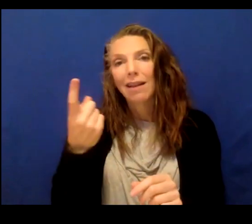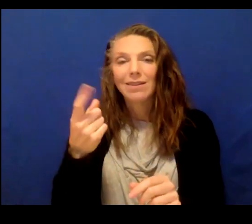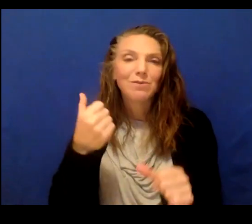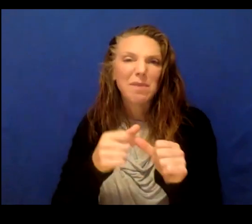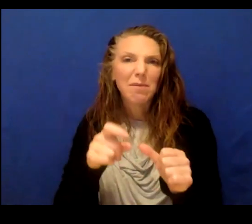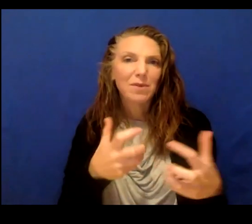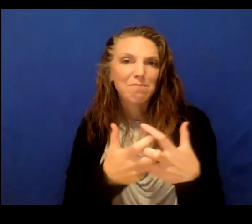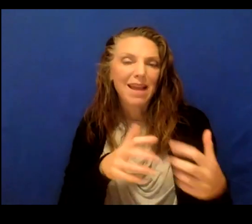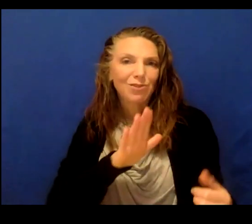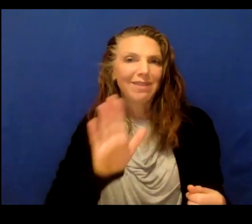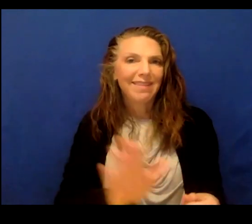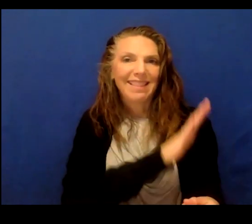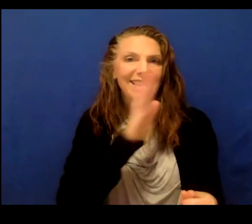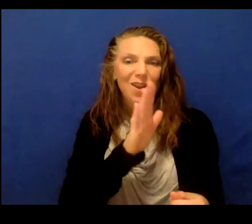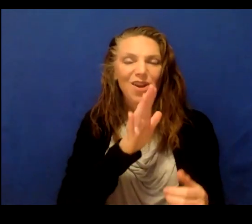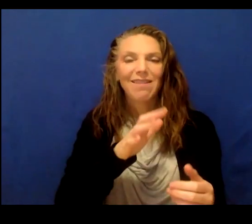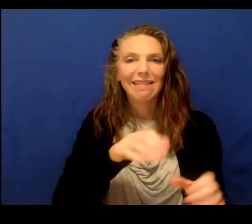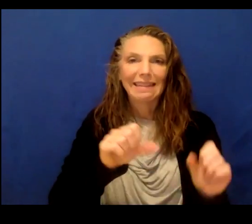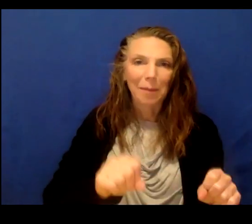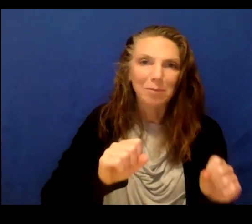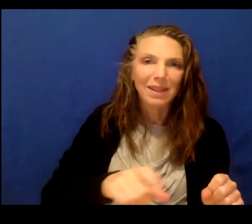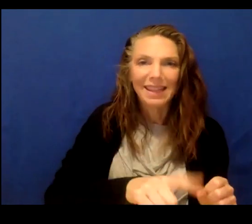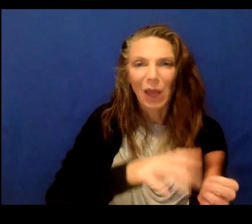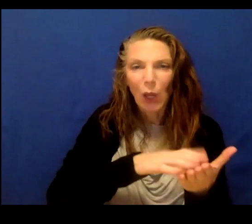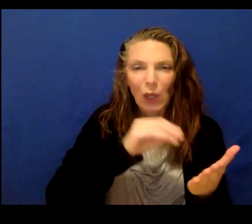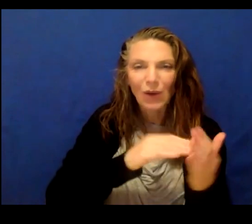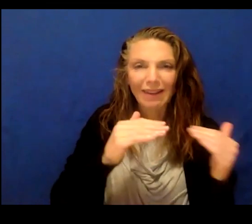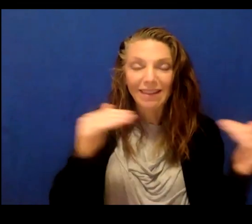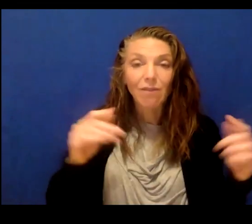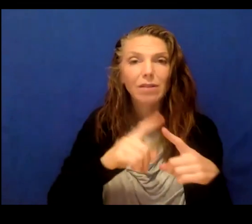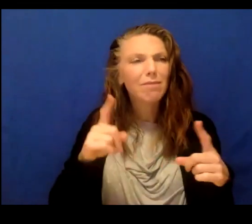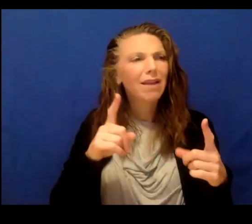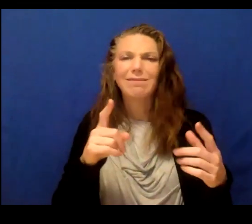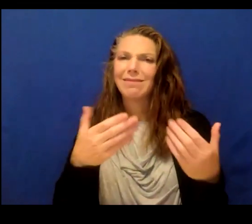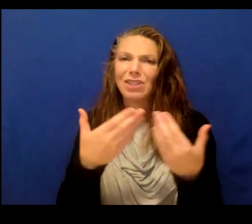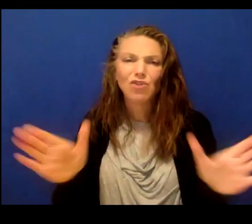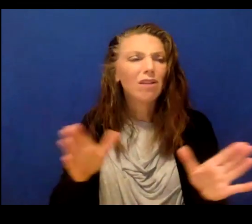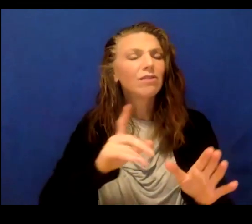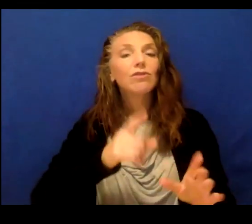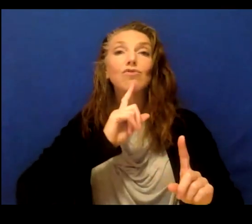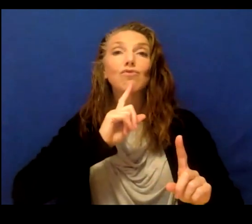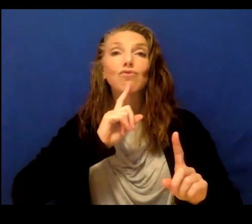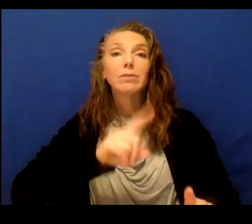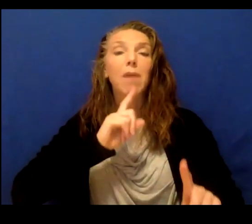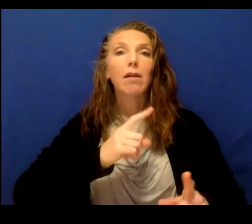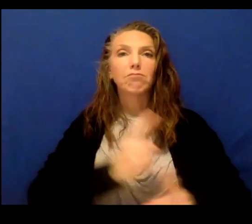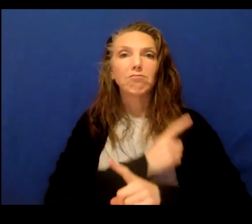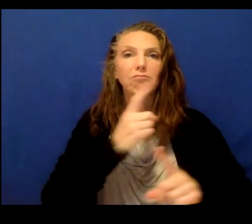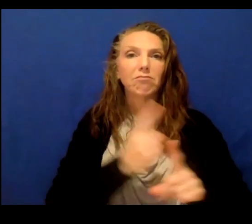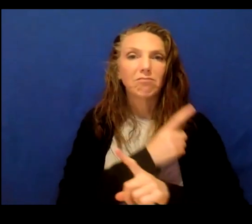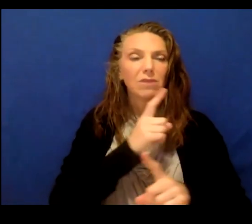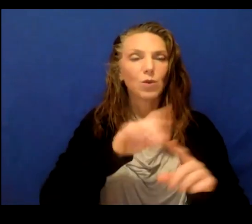like that. But the point here is to genuinely know children and be flexible and responsive to their whole